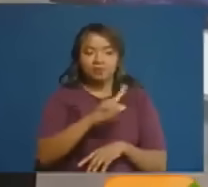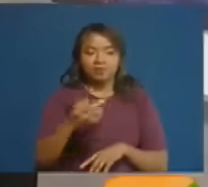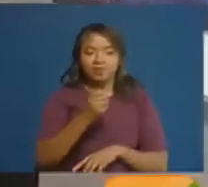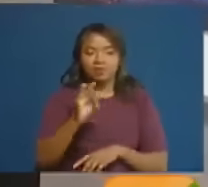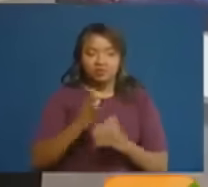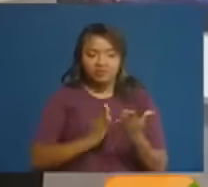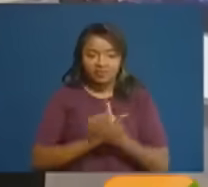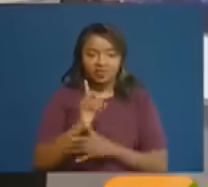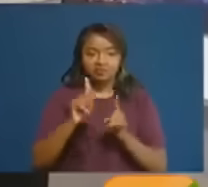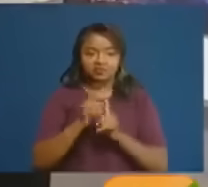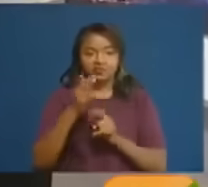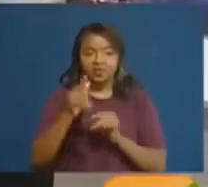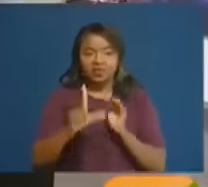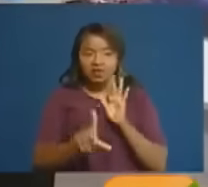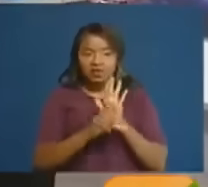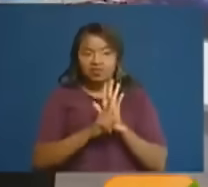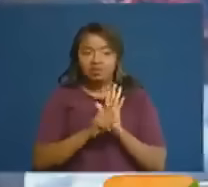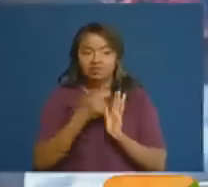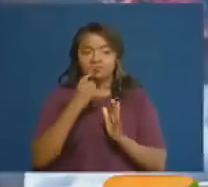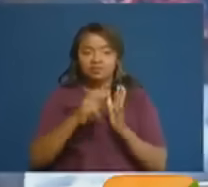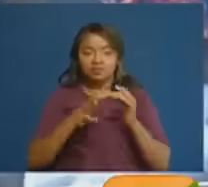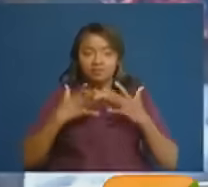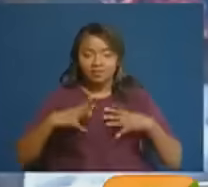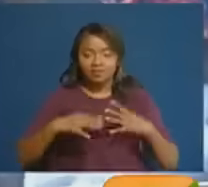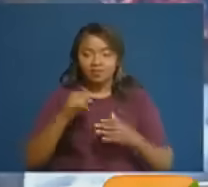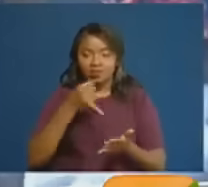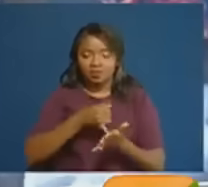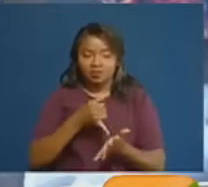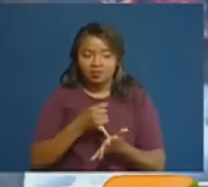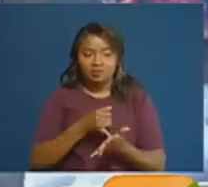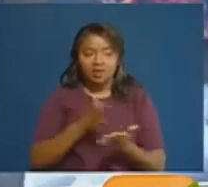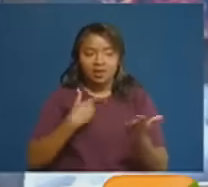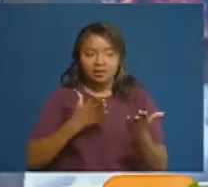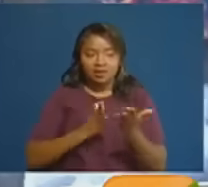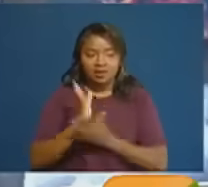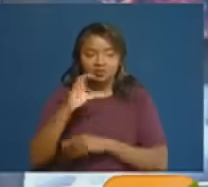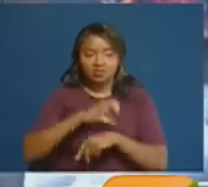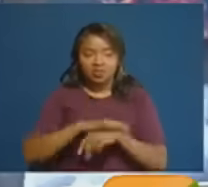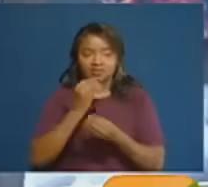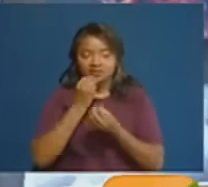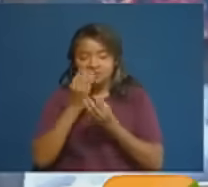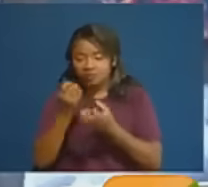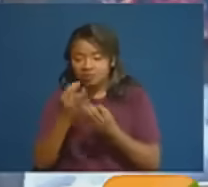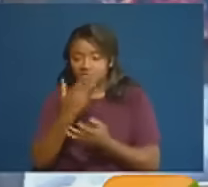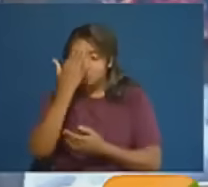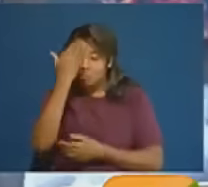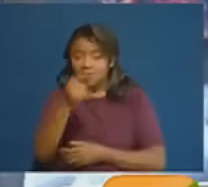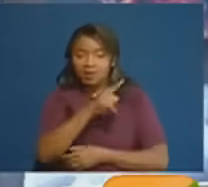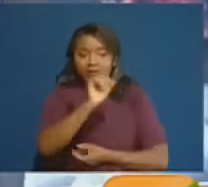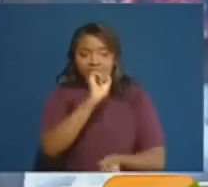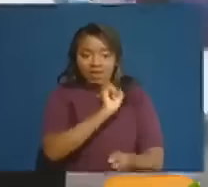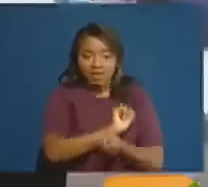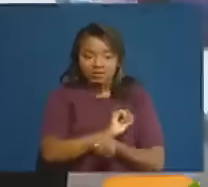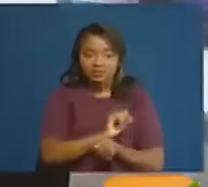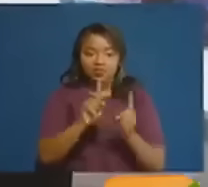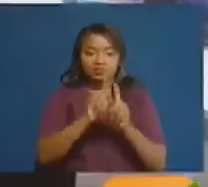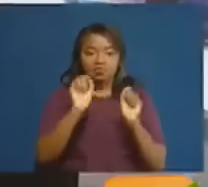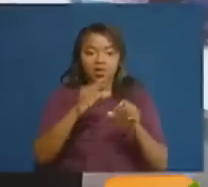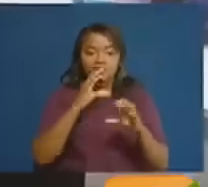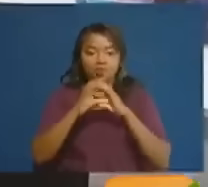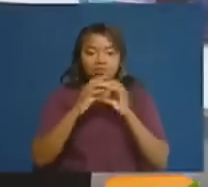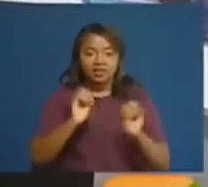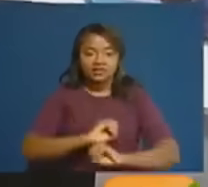49 specifies the rights of arrested persons, including the right to be informed of the reason for the arrest, to communicate with an advocate and others